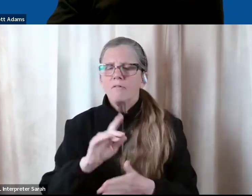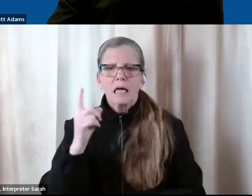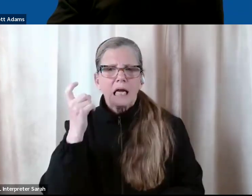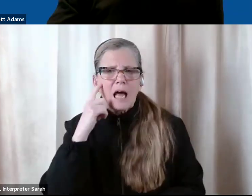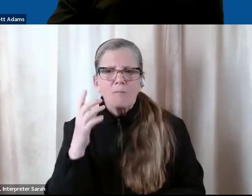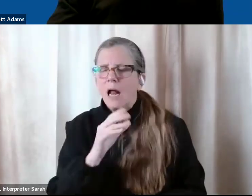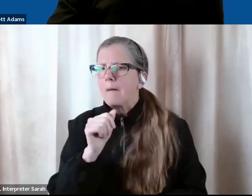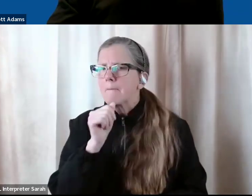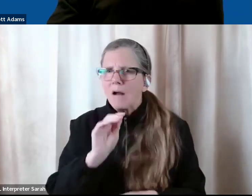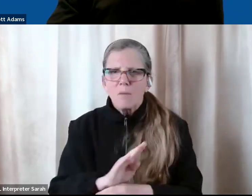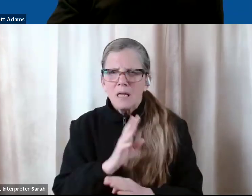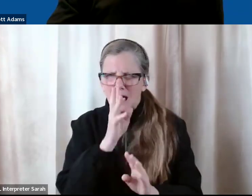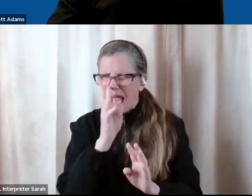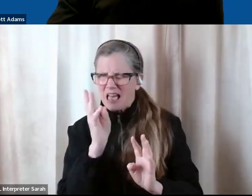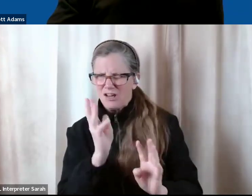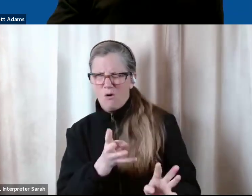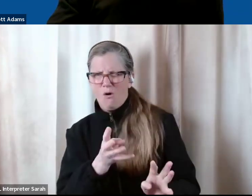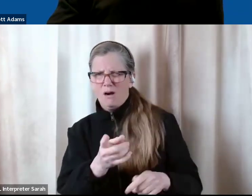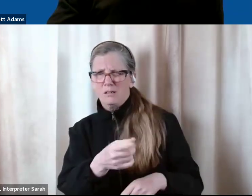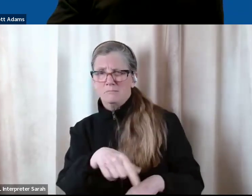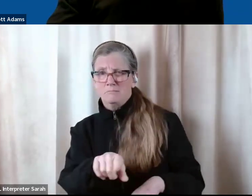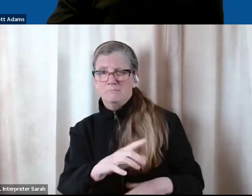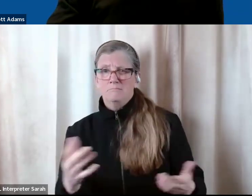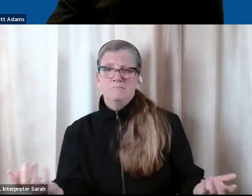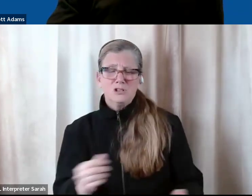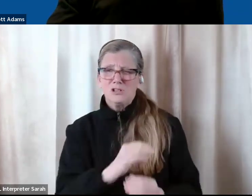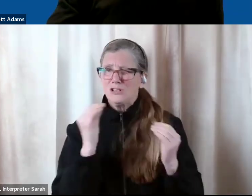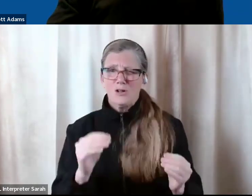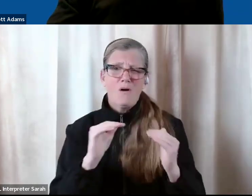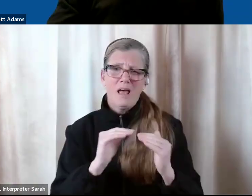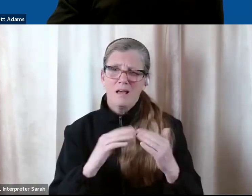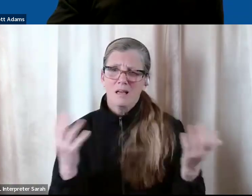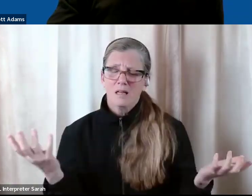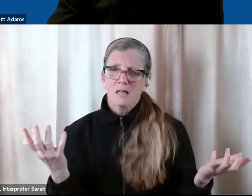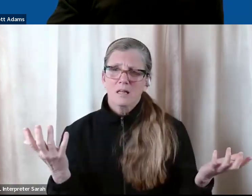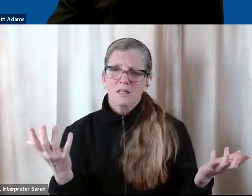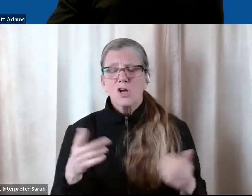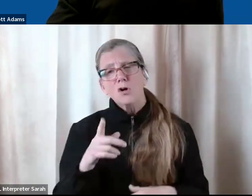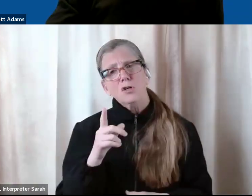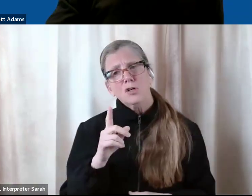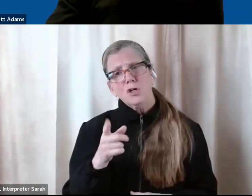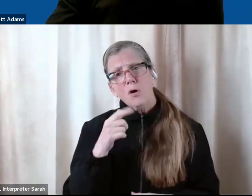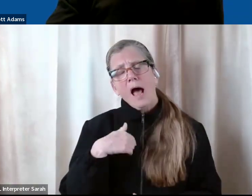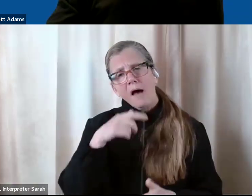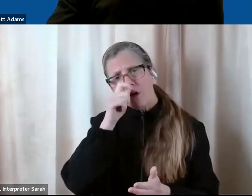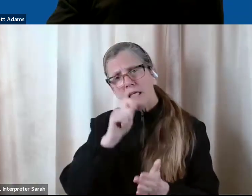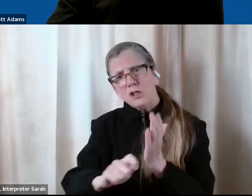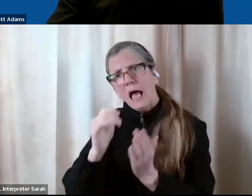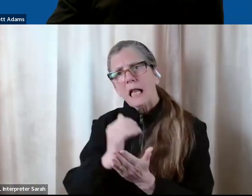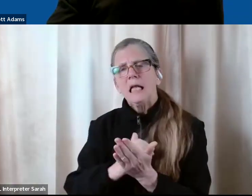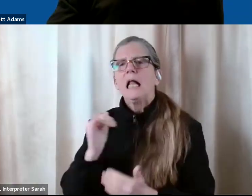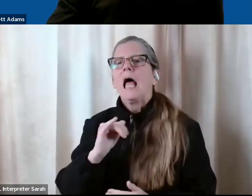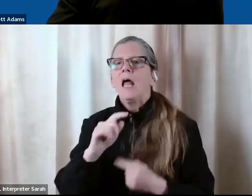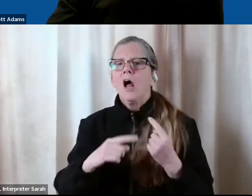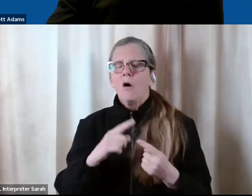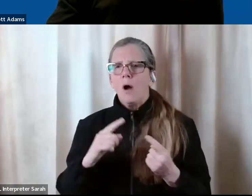don't have advocacy. So I'm just curious in general, is that a checklist? Is there a checklist when you're going through